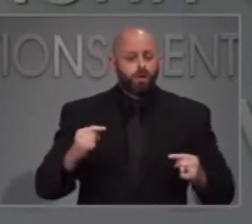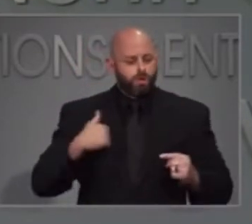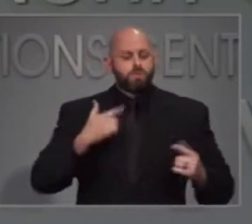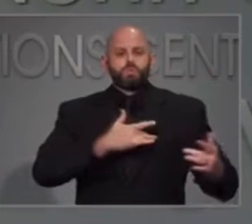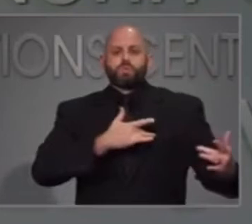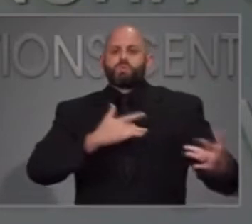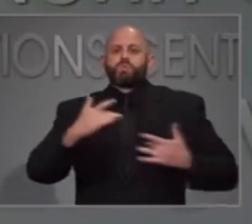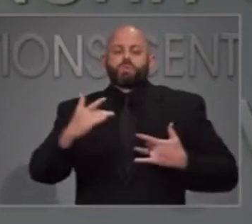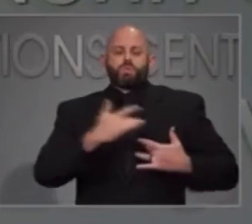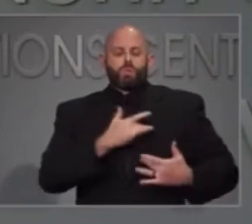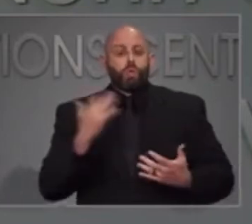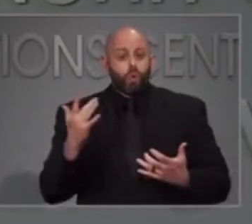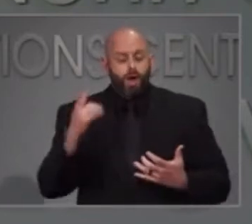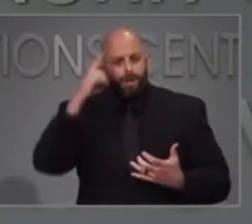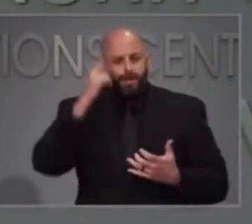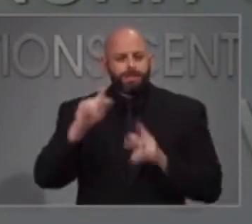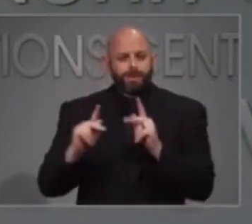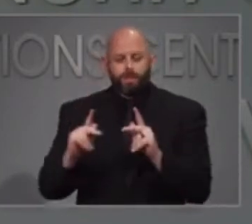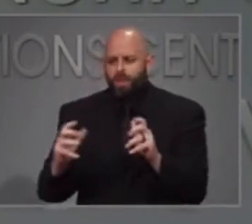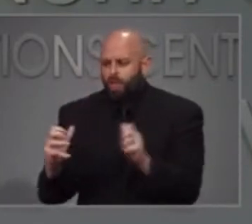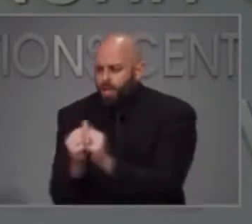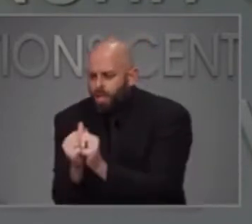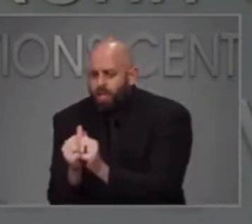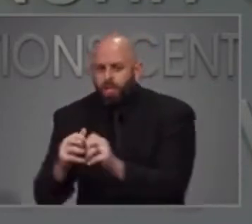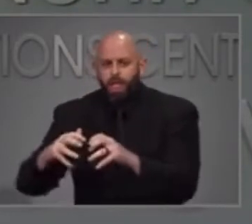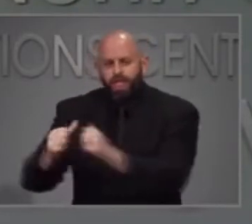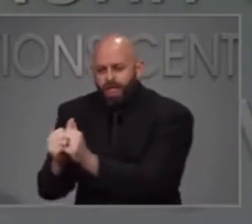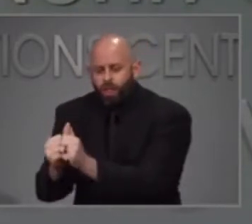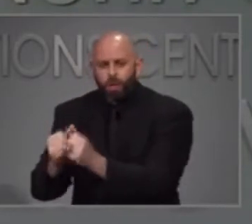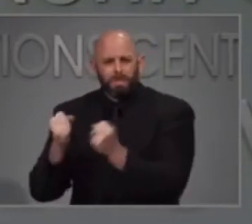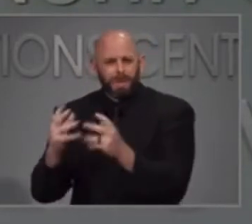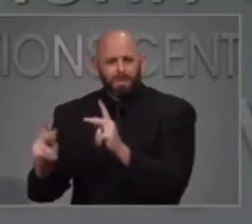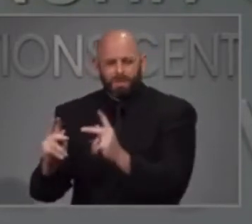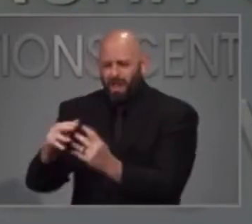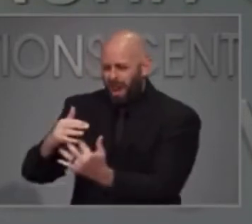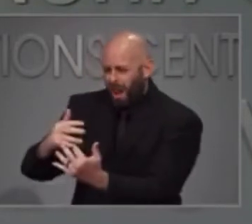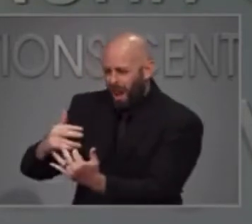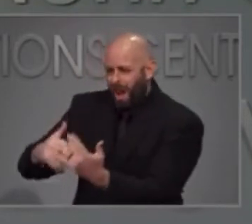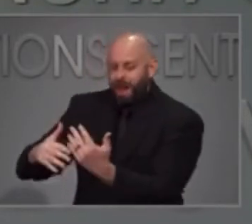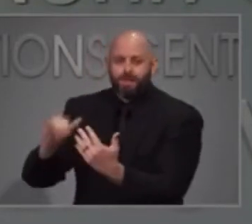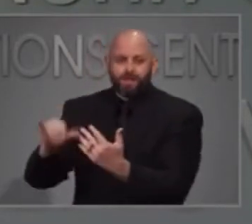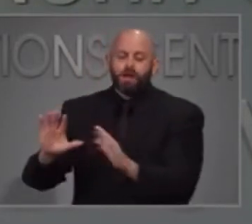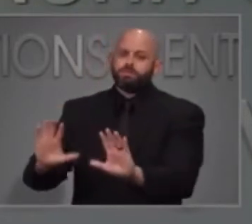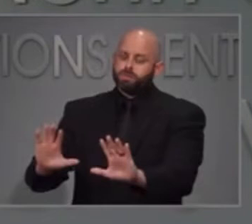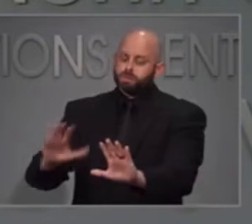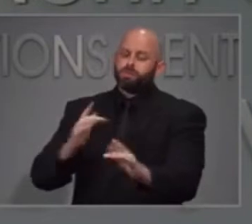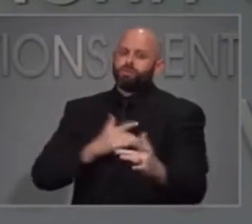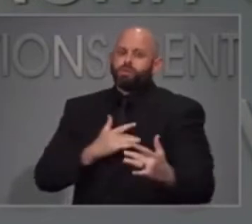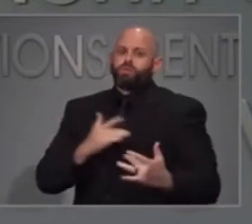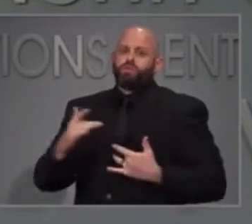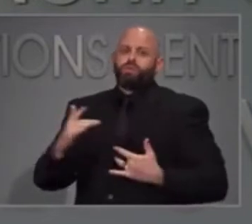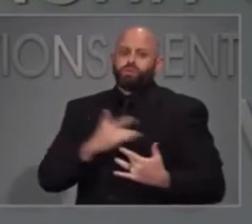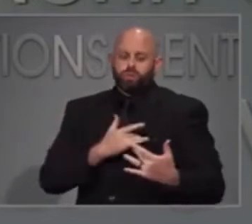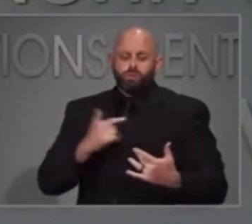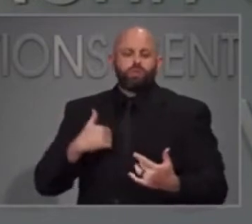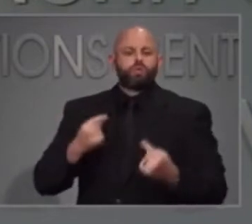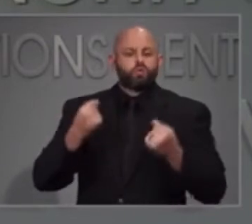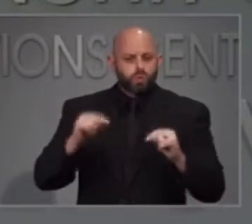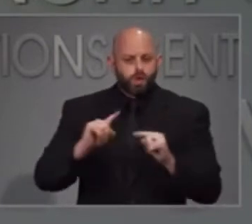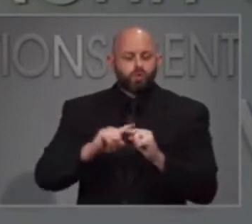together, and the steps that many of these facilities across our state has helped